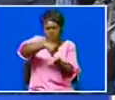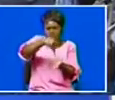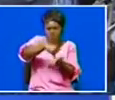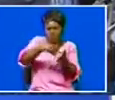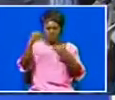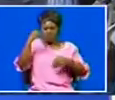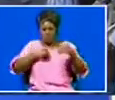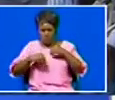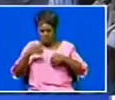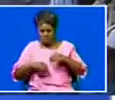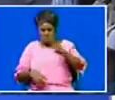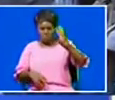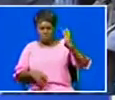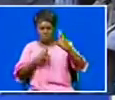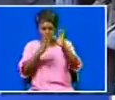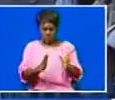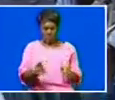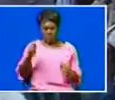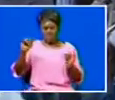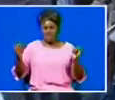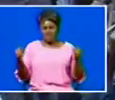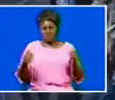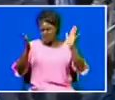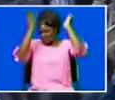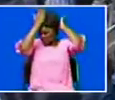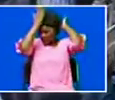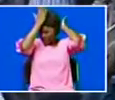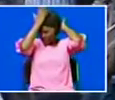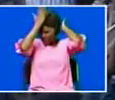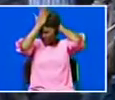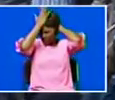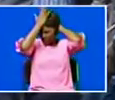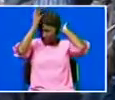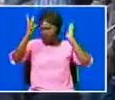scandal. Willie Lusige reporting for KTN News in Kakamega County, Malava.